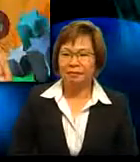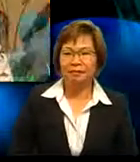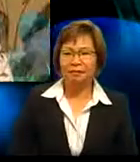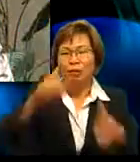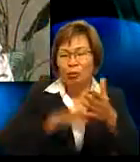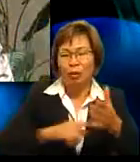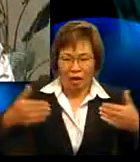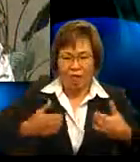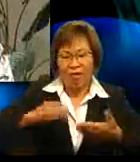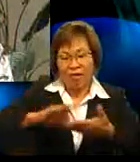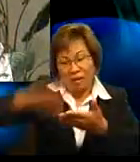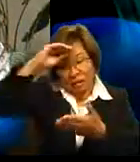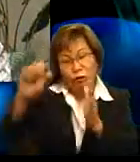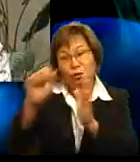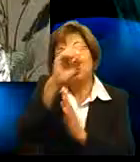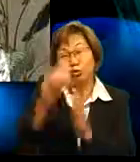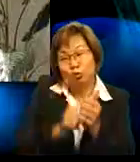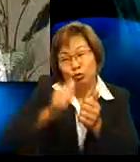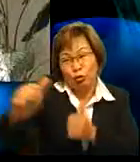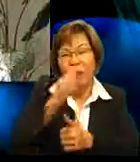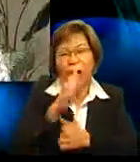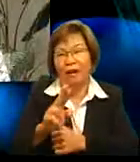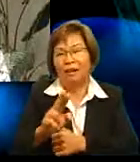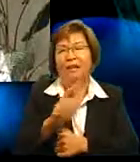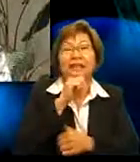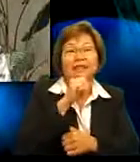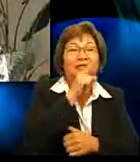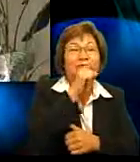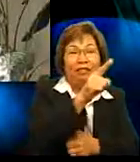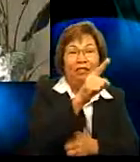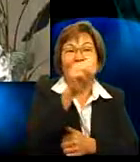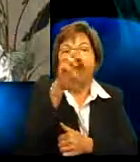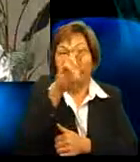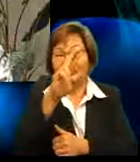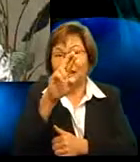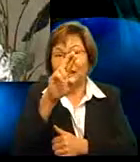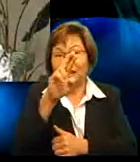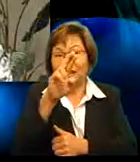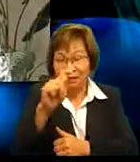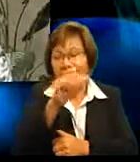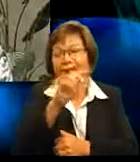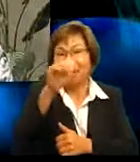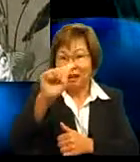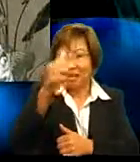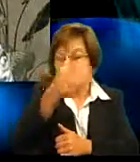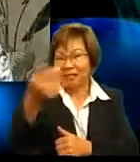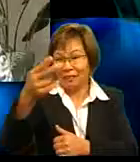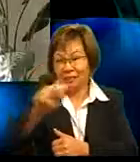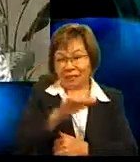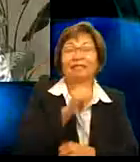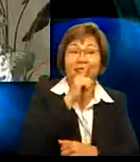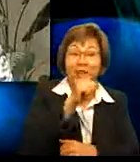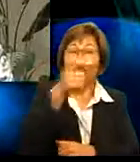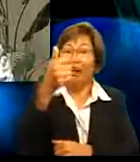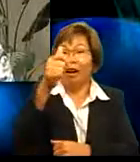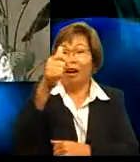What we have learned so far are the indefinite articles a and an, and the definite